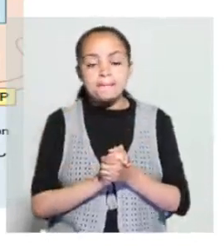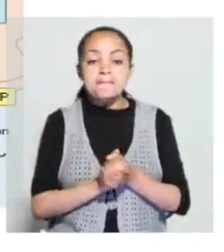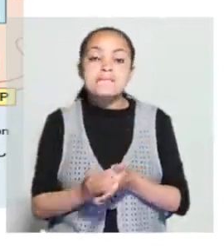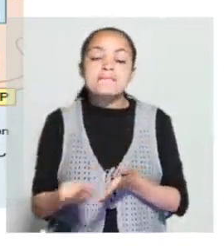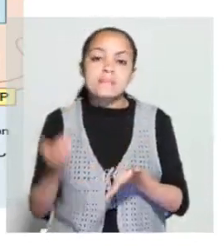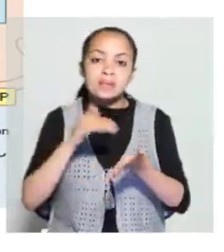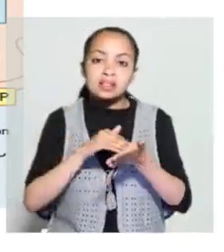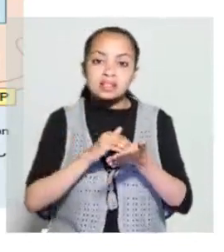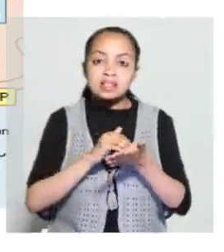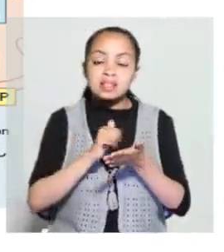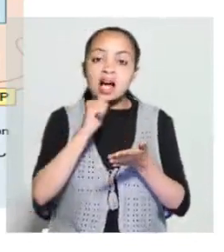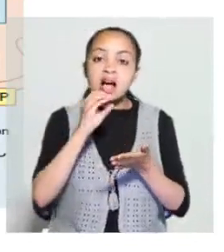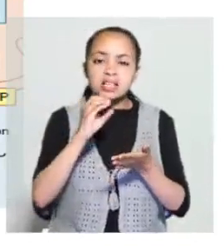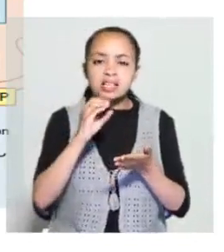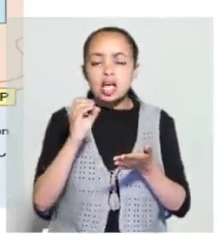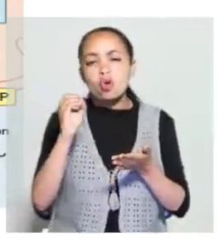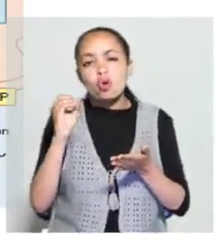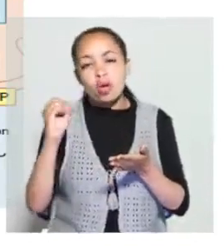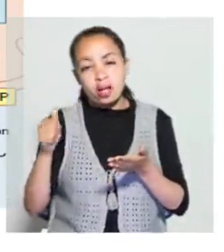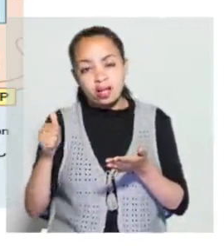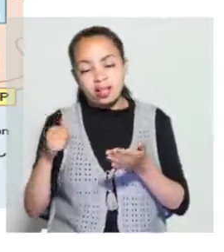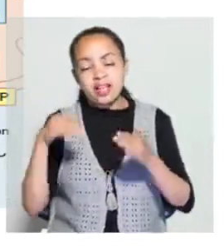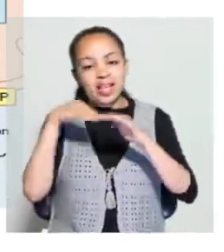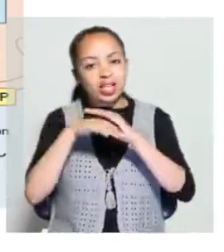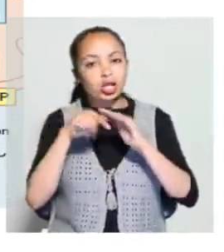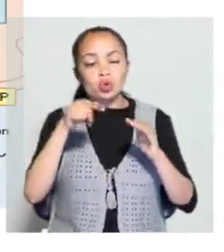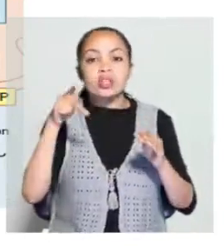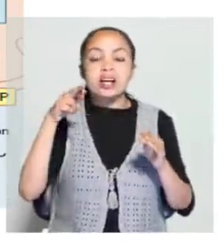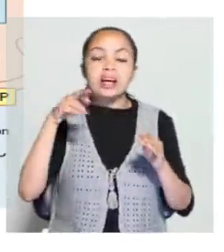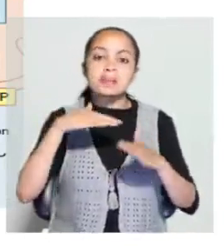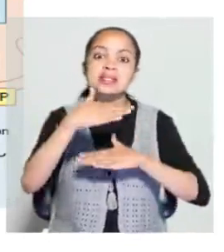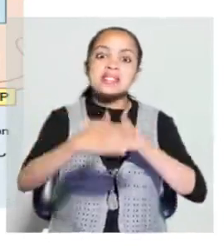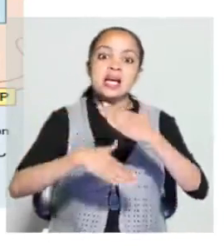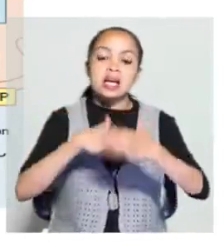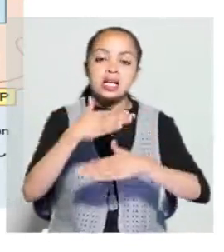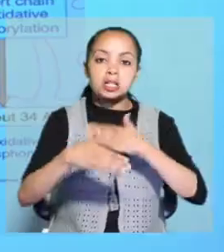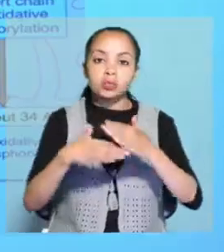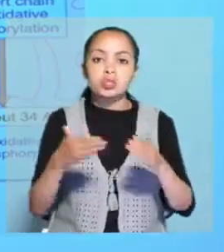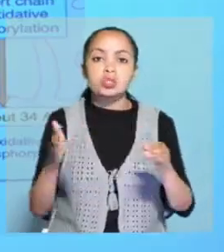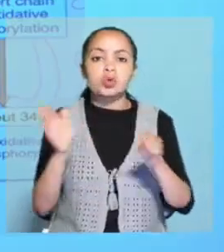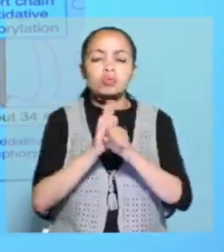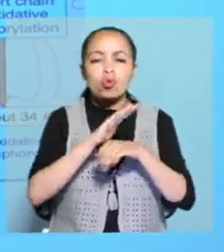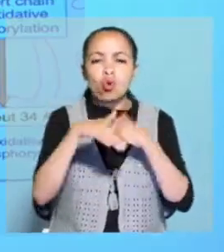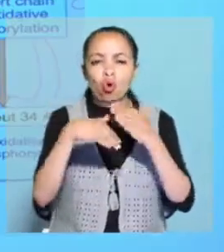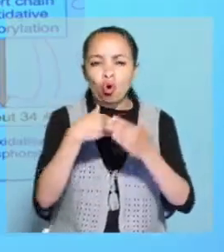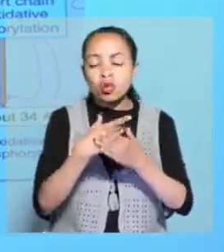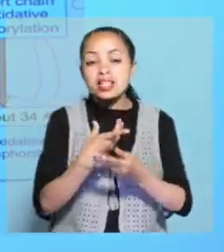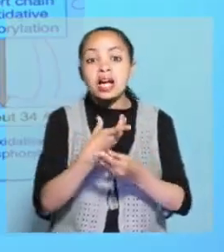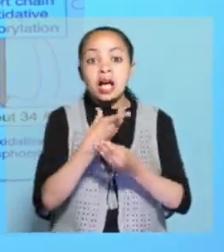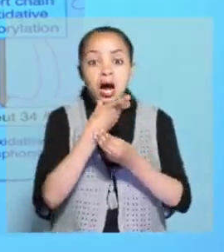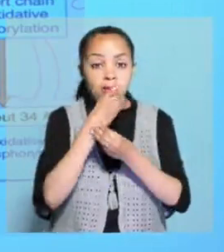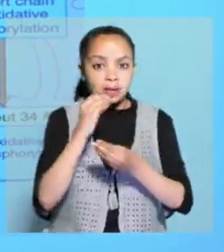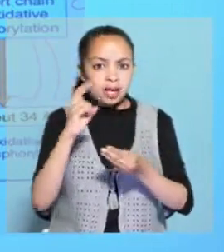Then acetyl-CoA enter into that of a Kreps cycle, which can be a completion of all carbon in form of carbon